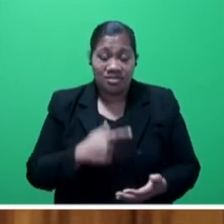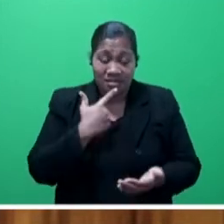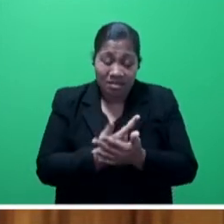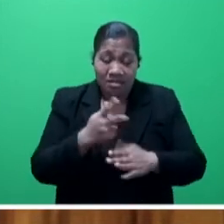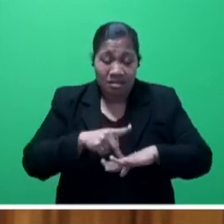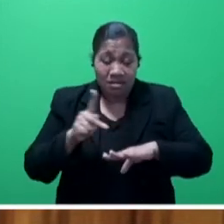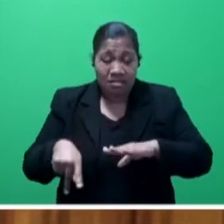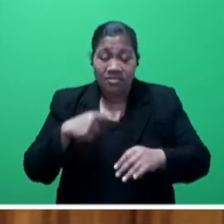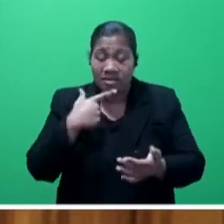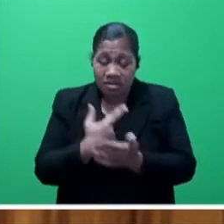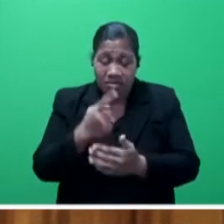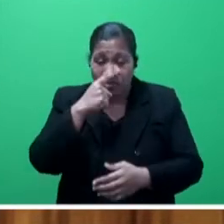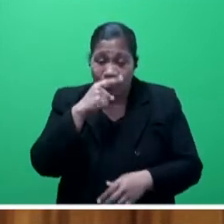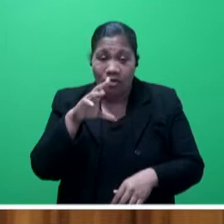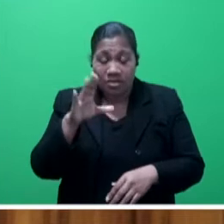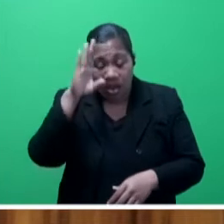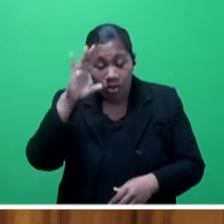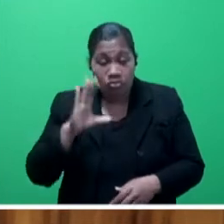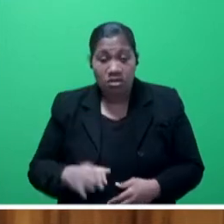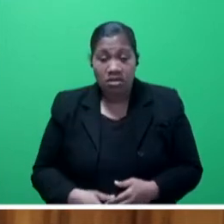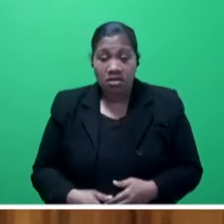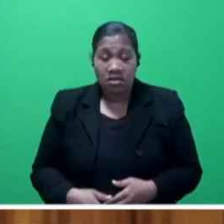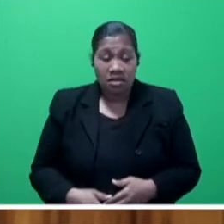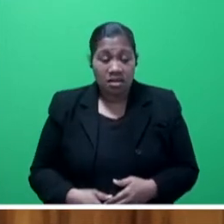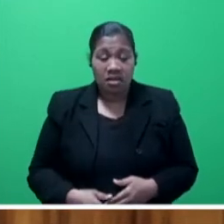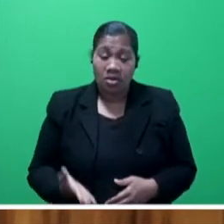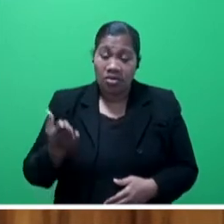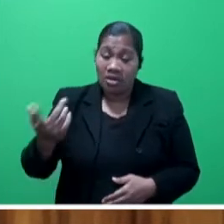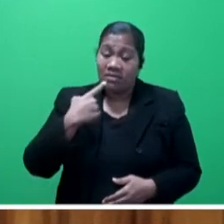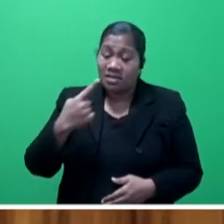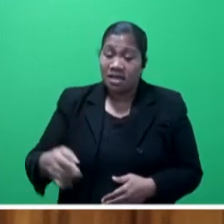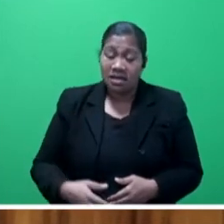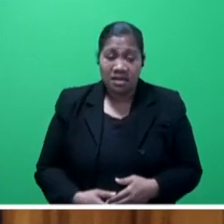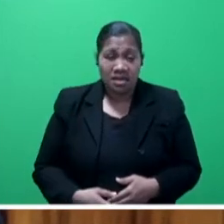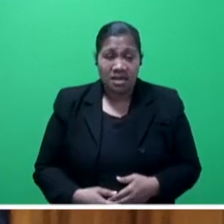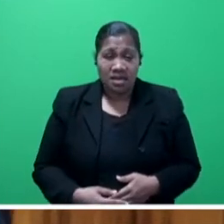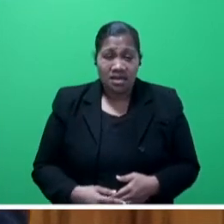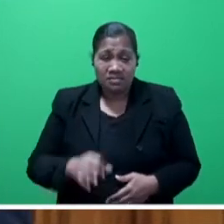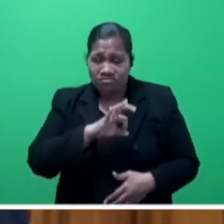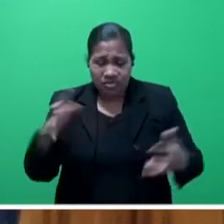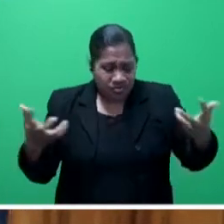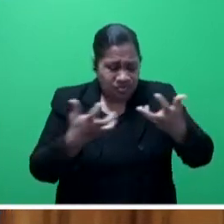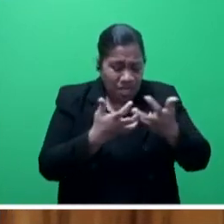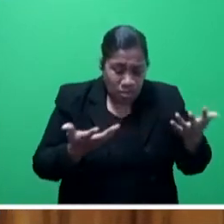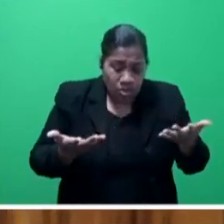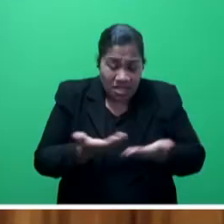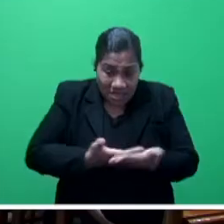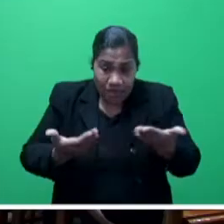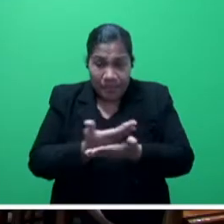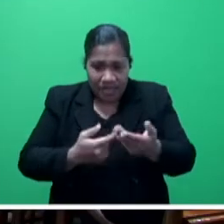misleading the people of this country, and what he's saying is irrelevant to the debate that we are having right